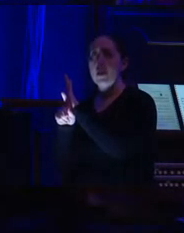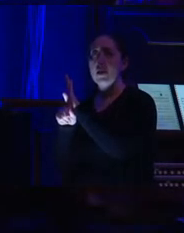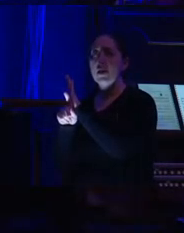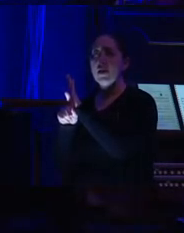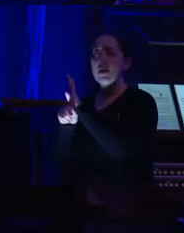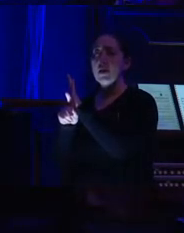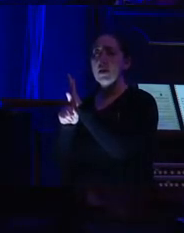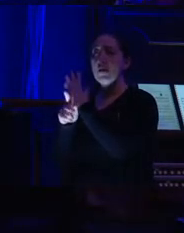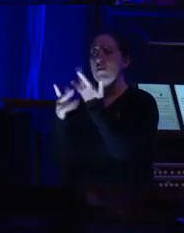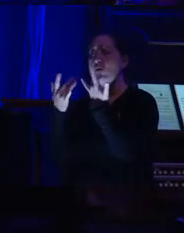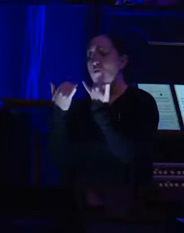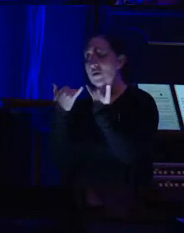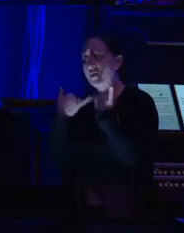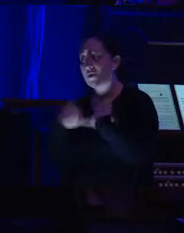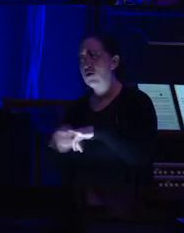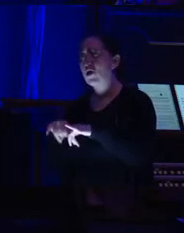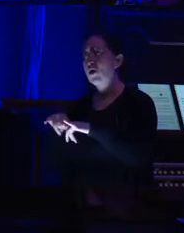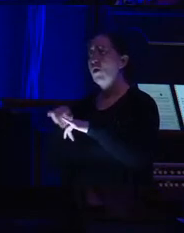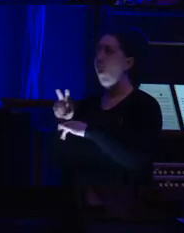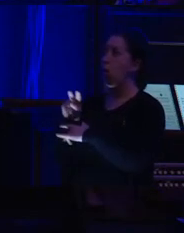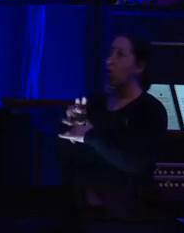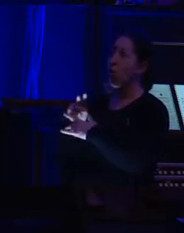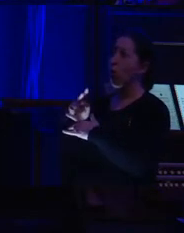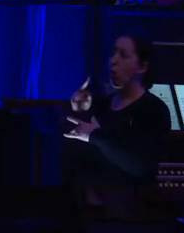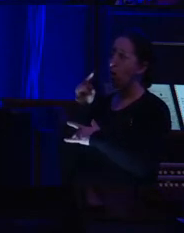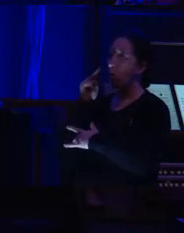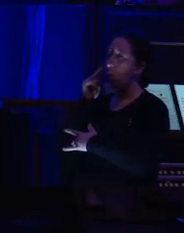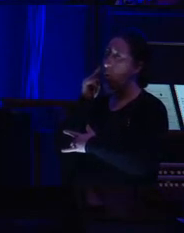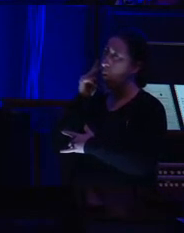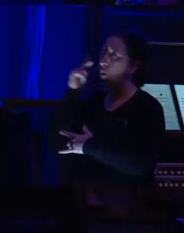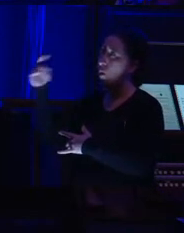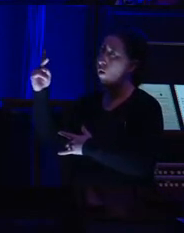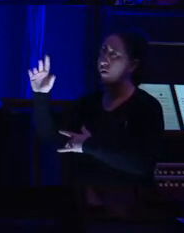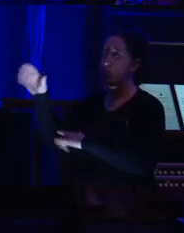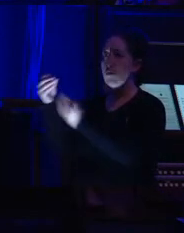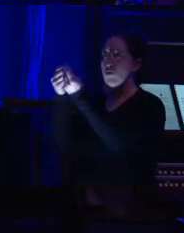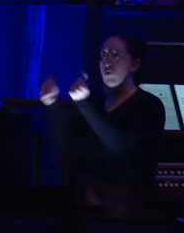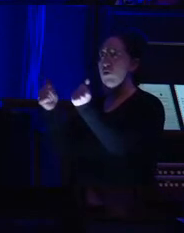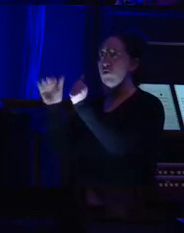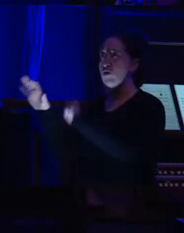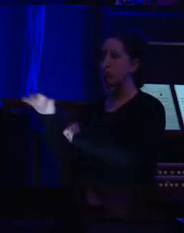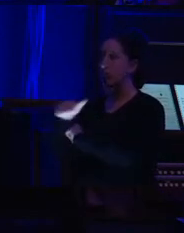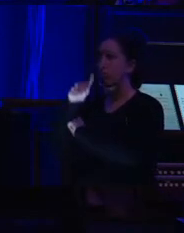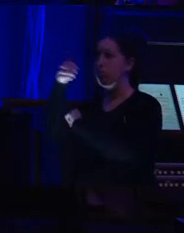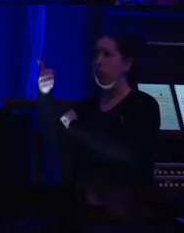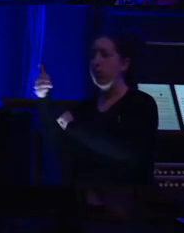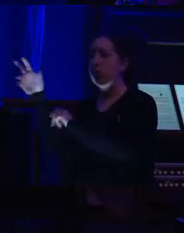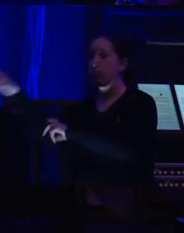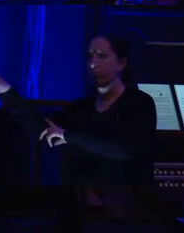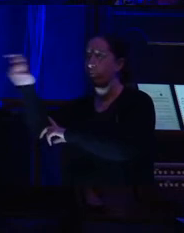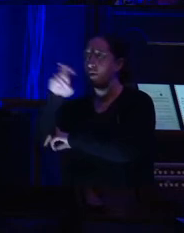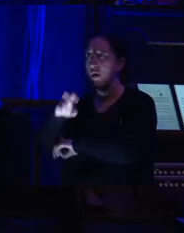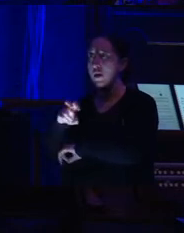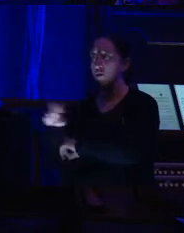Yet, as we look to solutions abroad, we must acknowledge that we still have challenges at home.